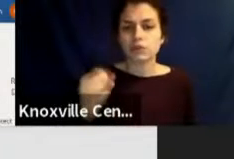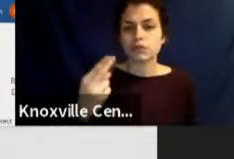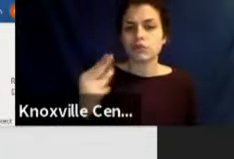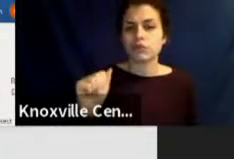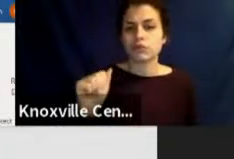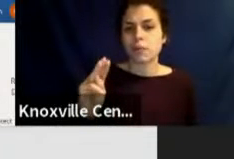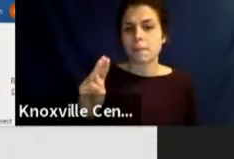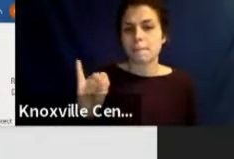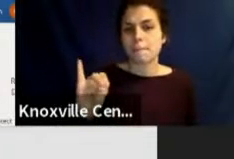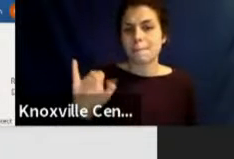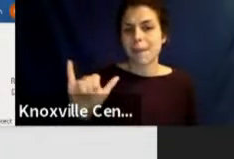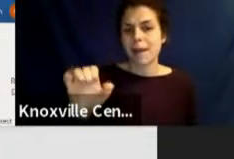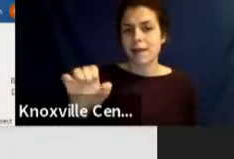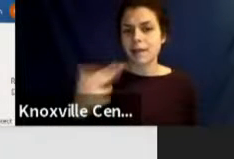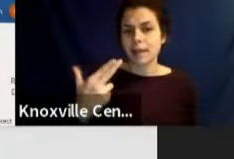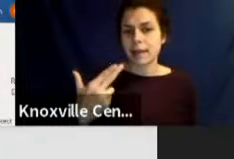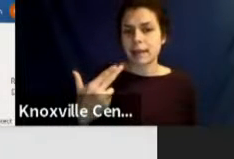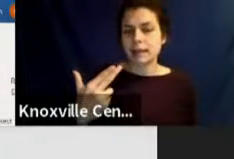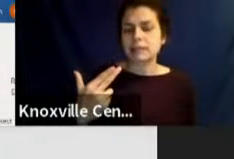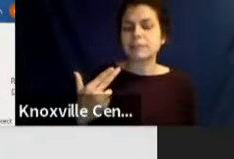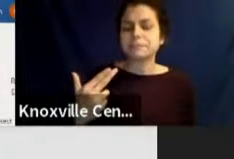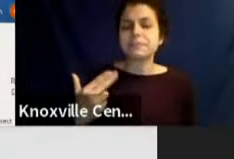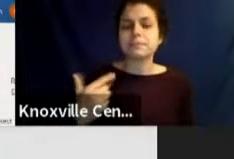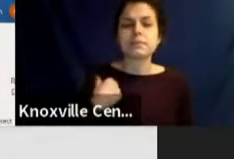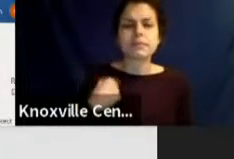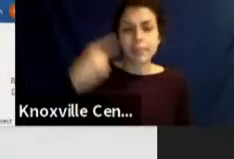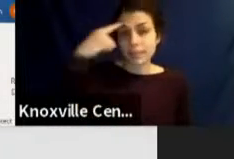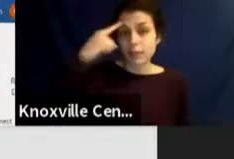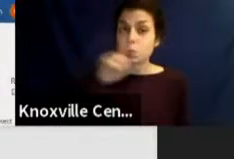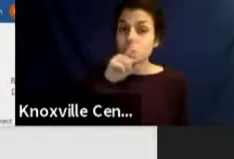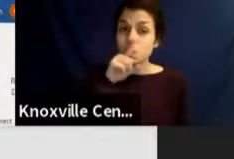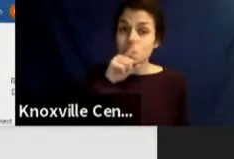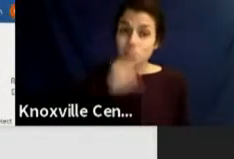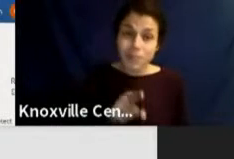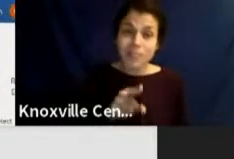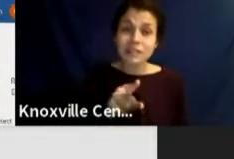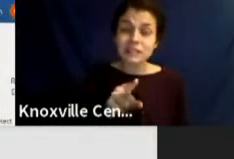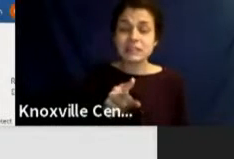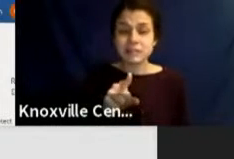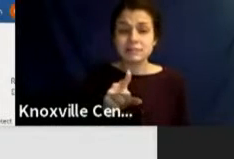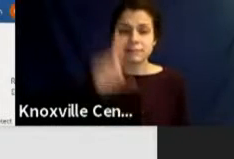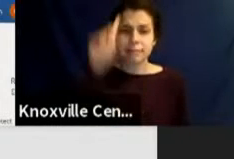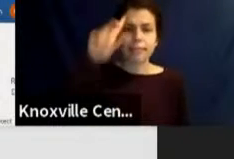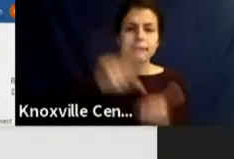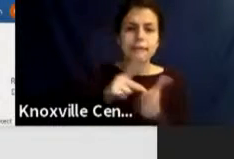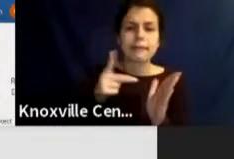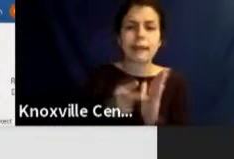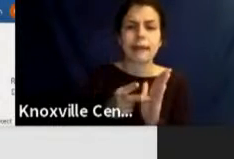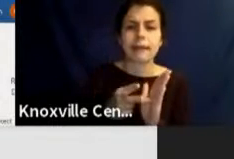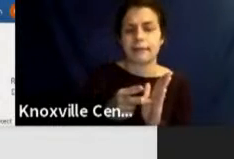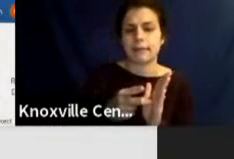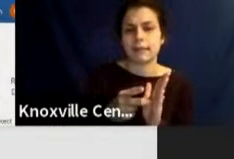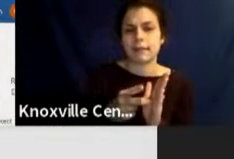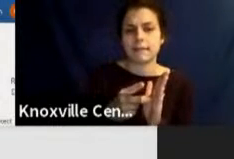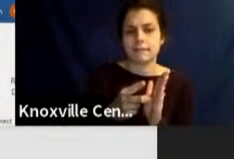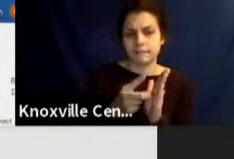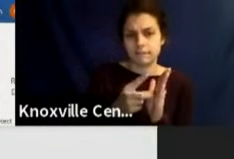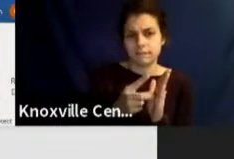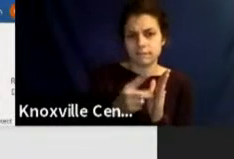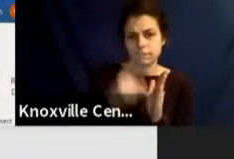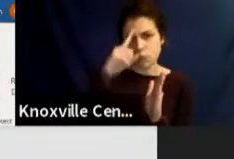is James for me, I do think more than anything else we've done, I mean, it's the intent of this one that is, I mean, this